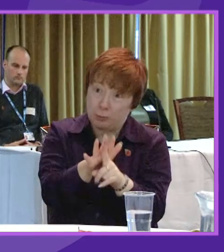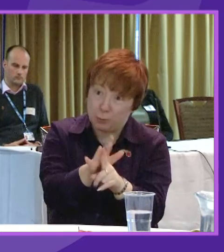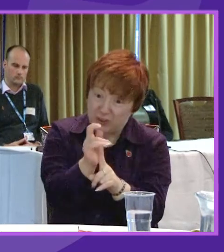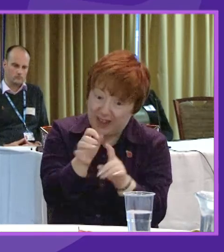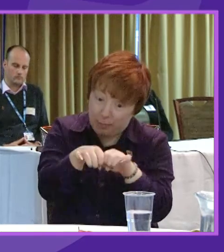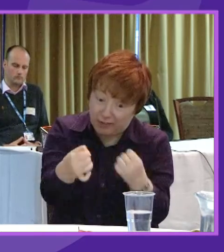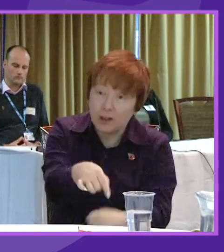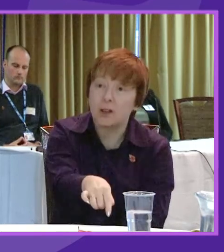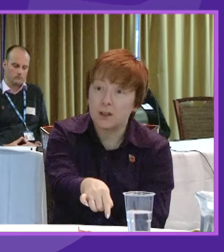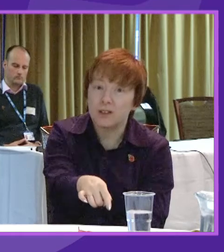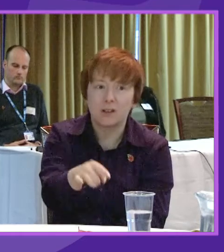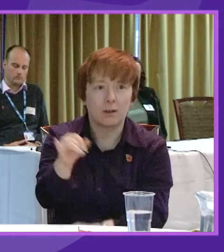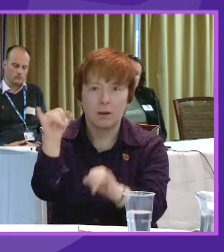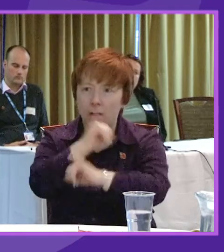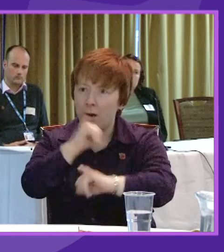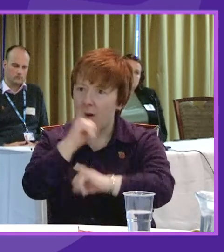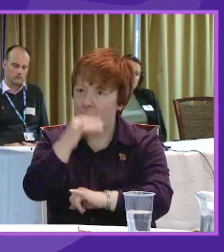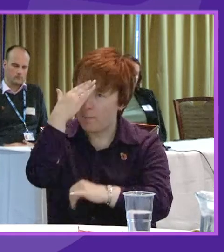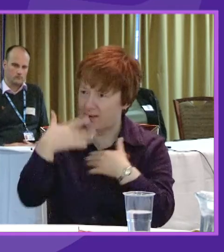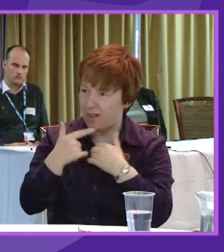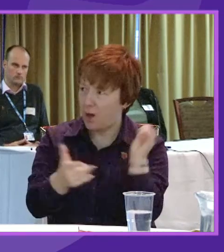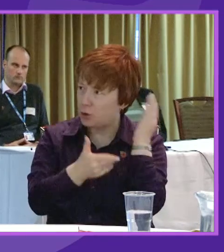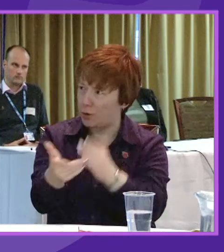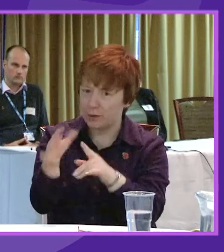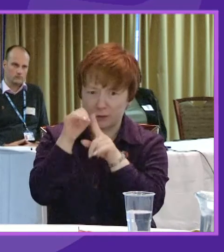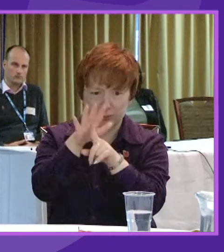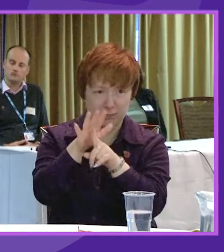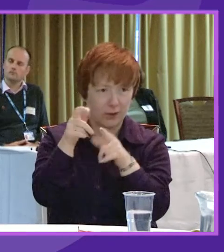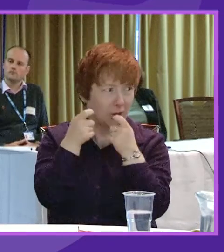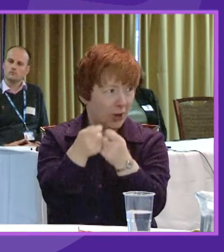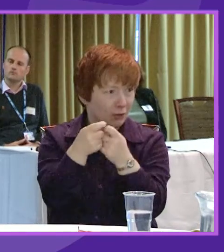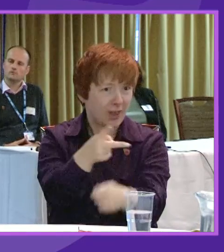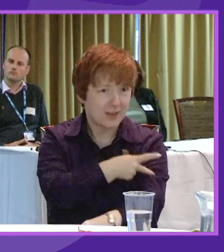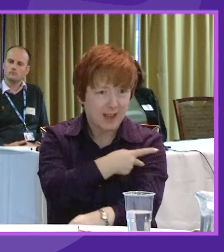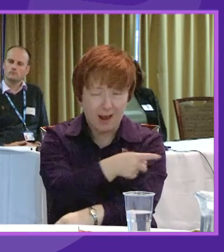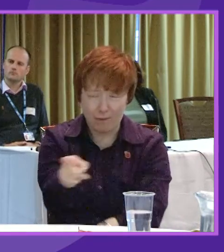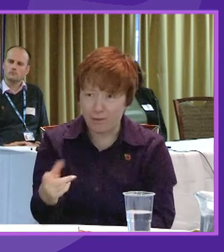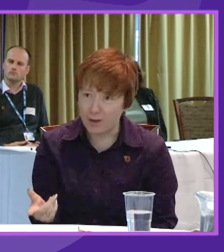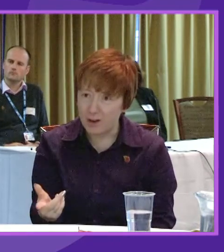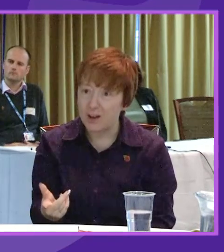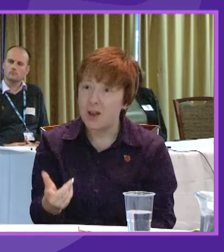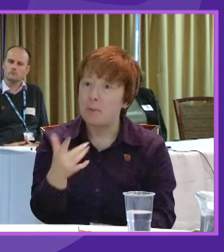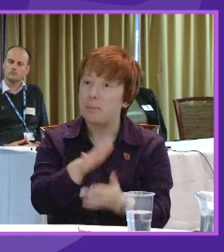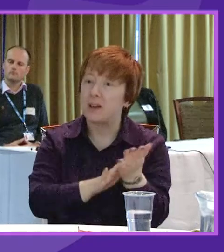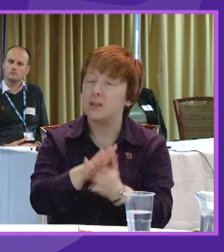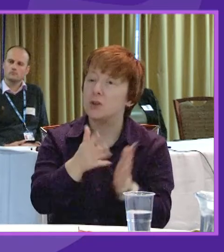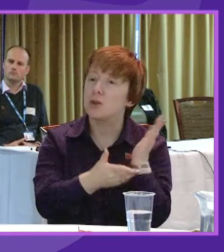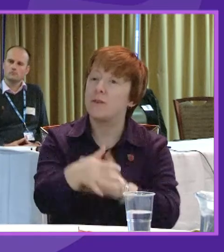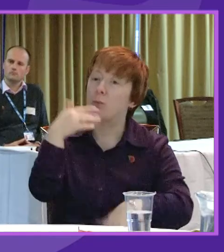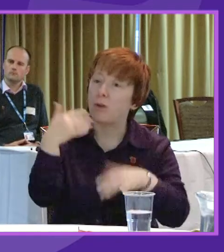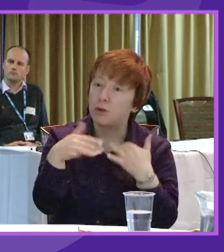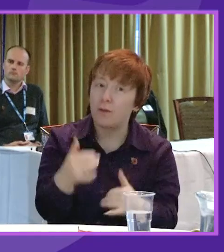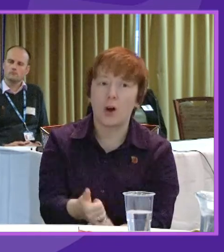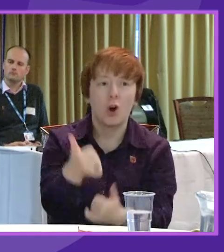point. It is a national scandal for a mental health service to treat its workers this way. The service suffers hugely as a result, and good workers are